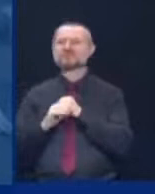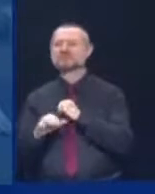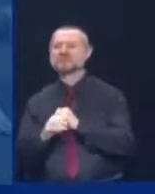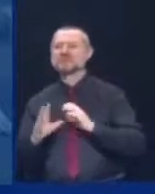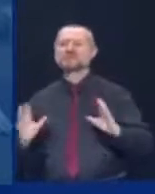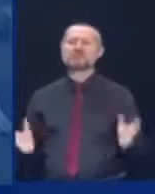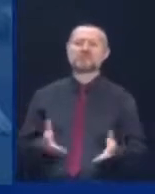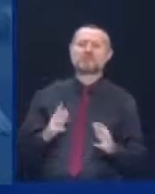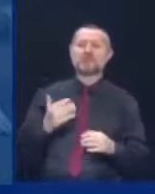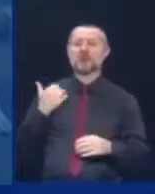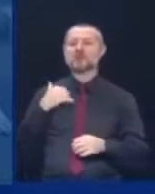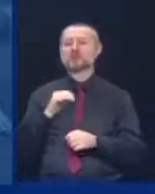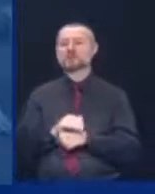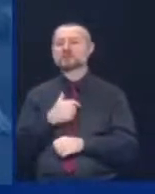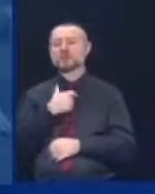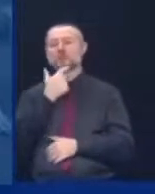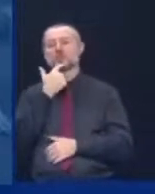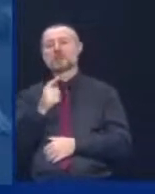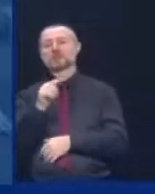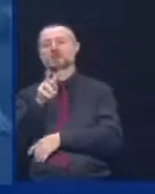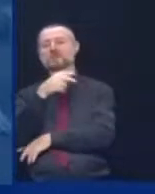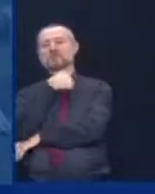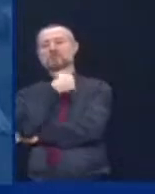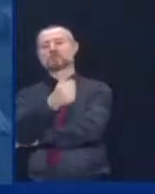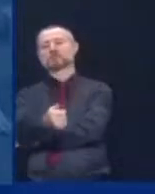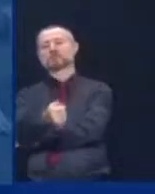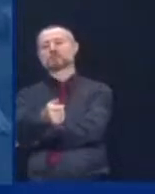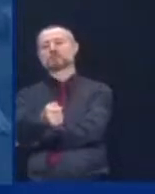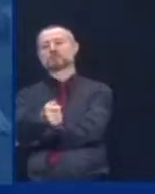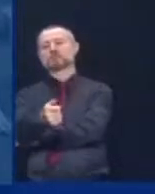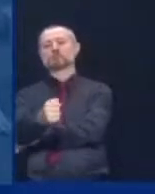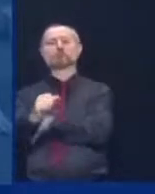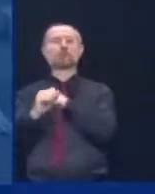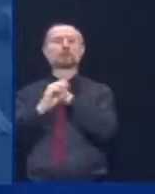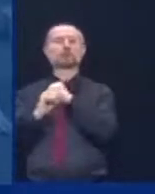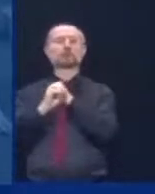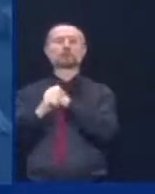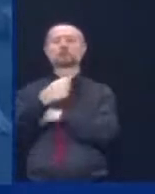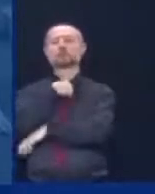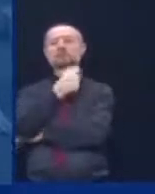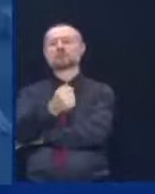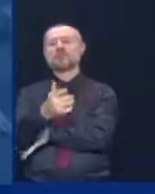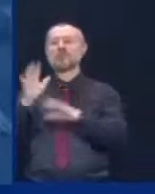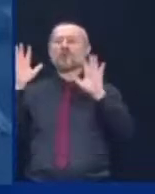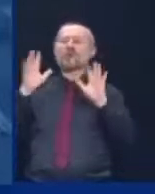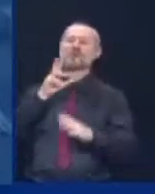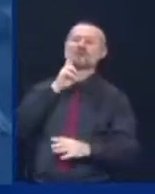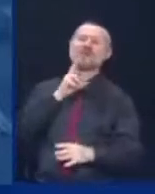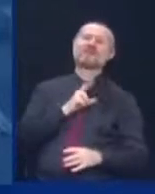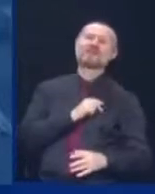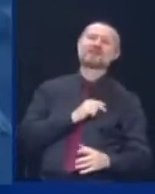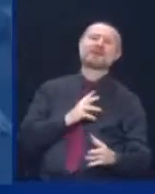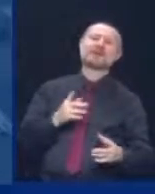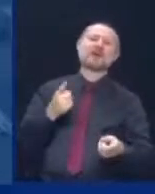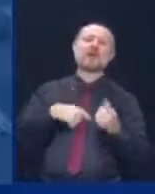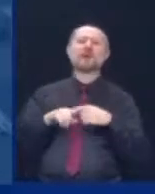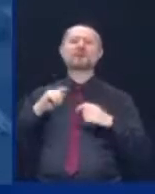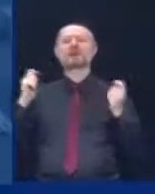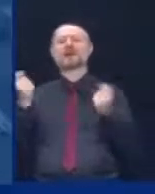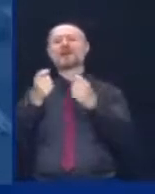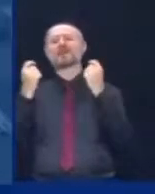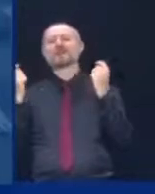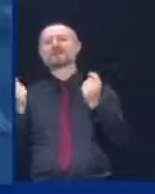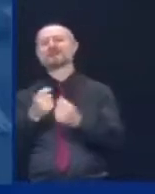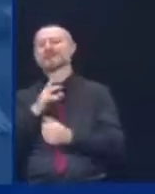last night, I'm watching television. All these commercials. Thanksgiving is coming, here's